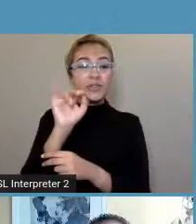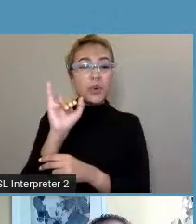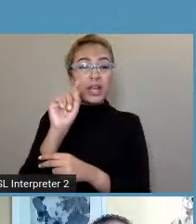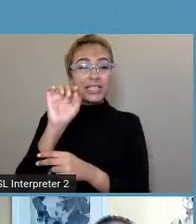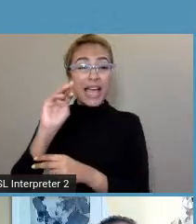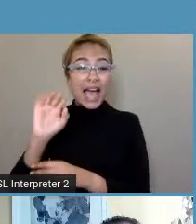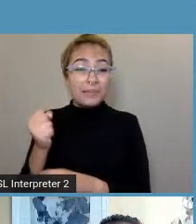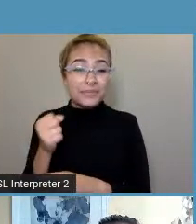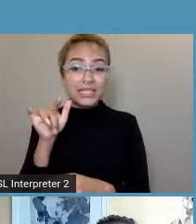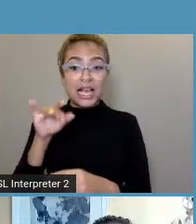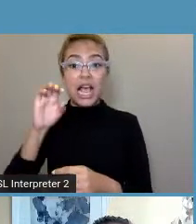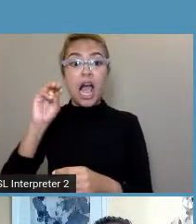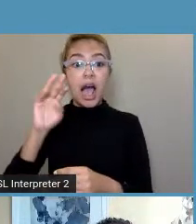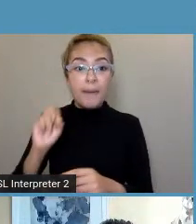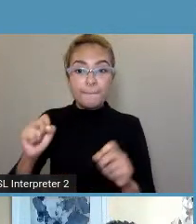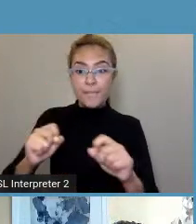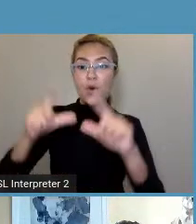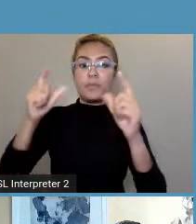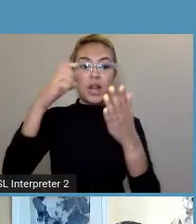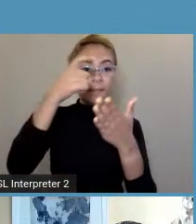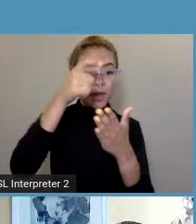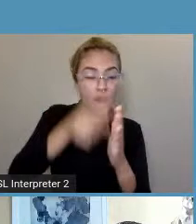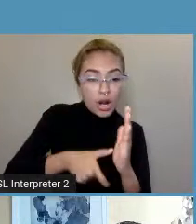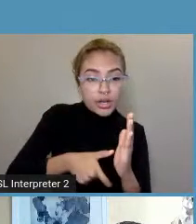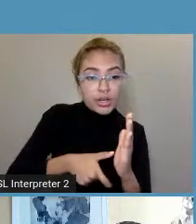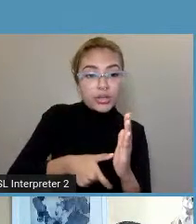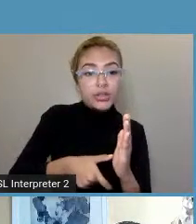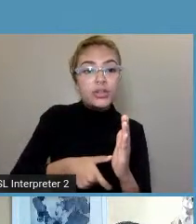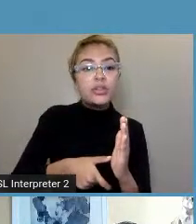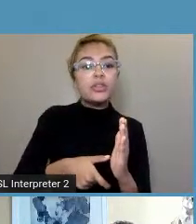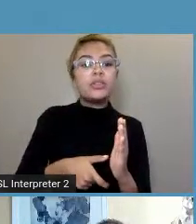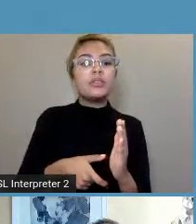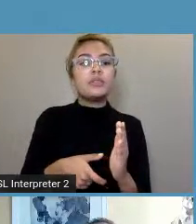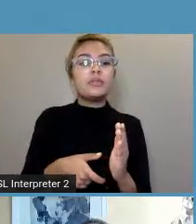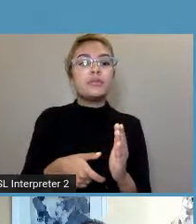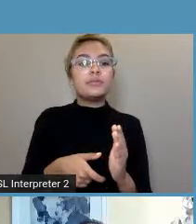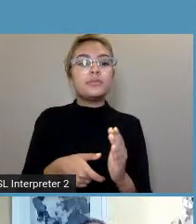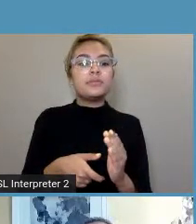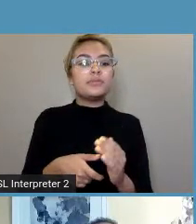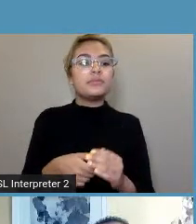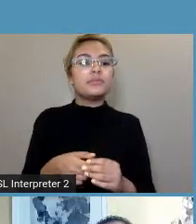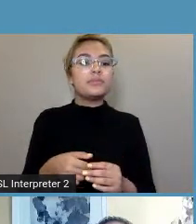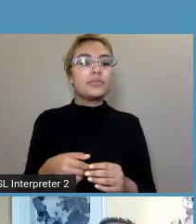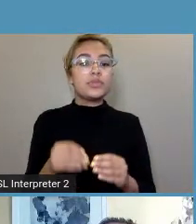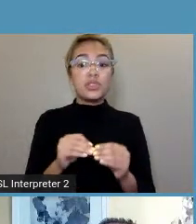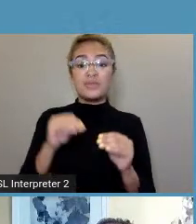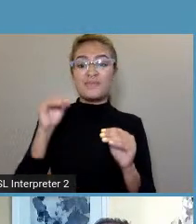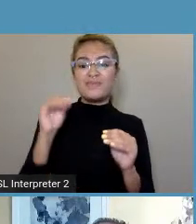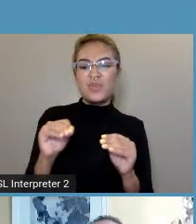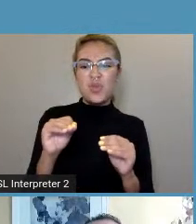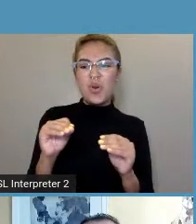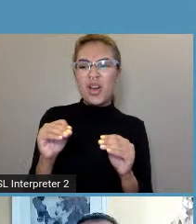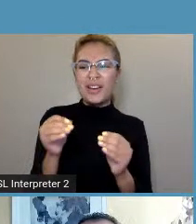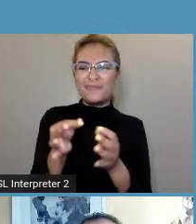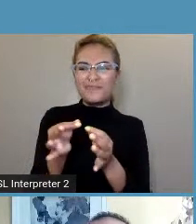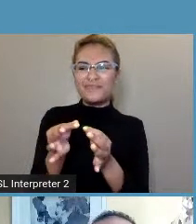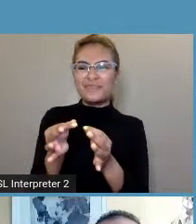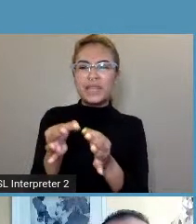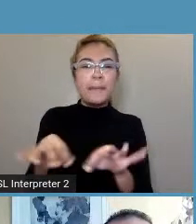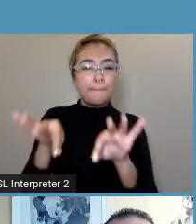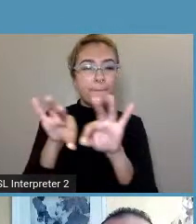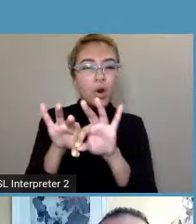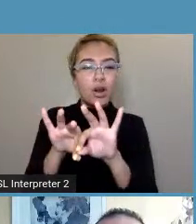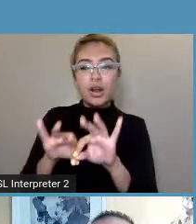newyorktimes.com and open up an article, and you place more value on one website